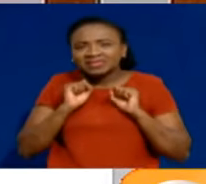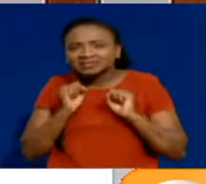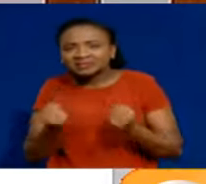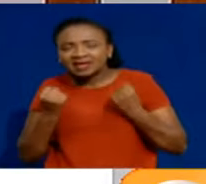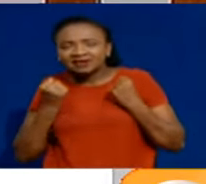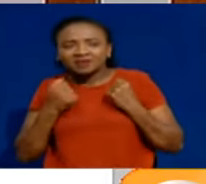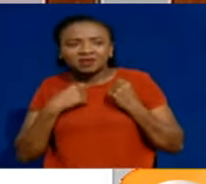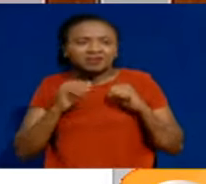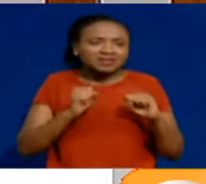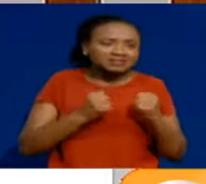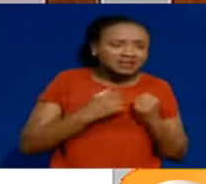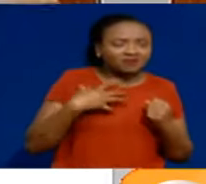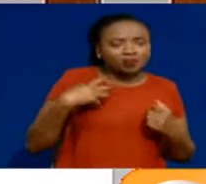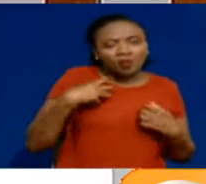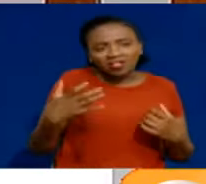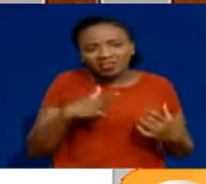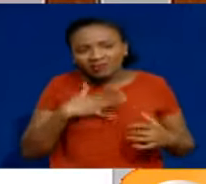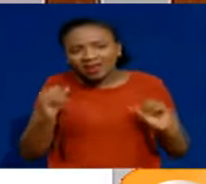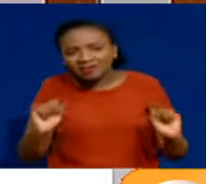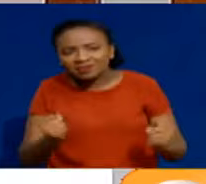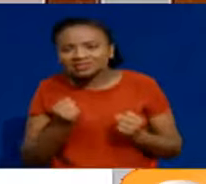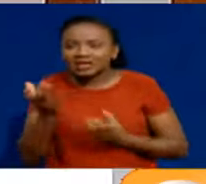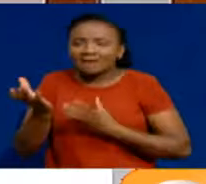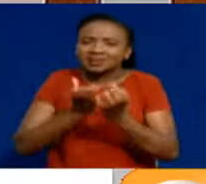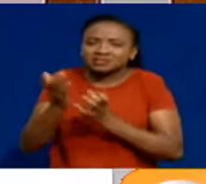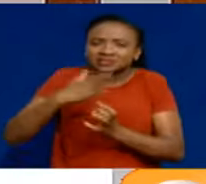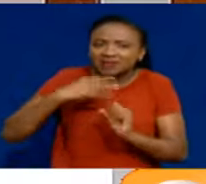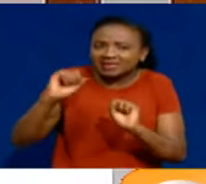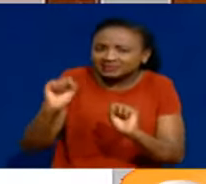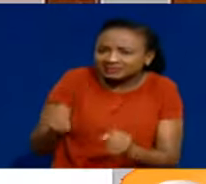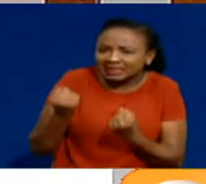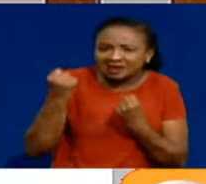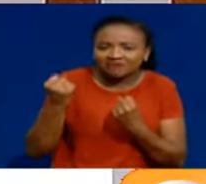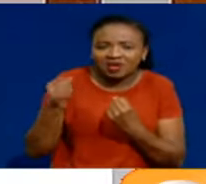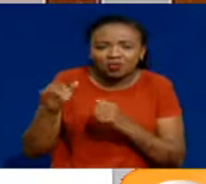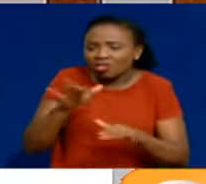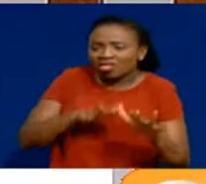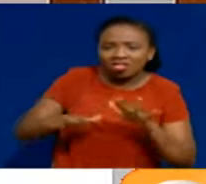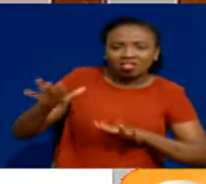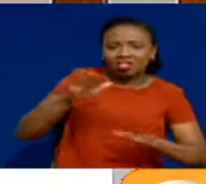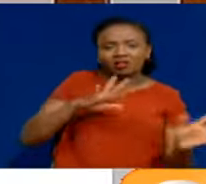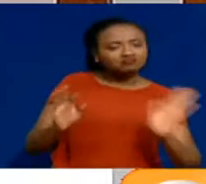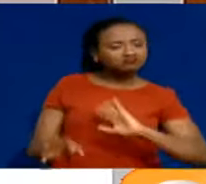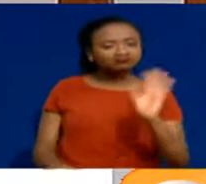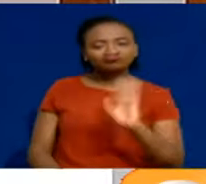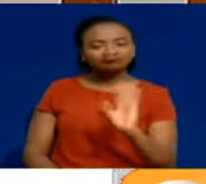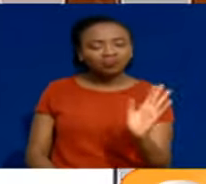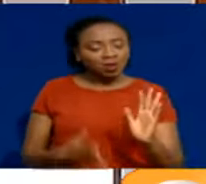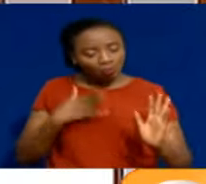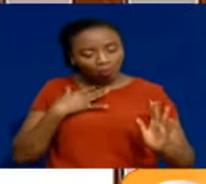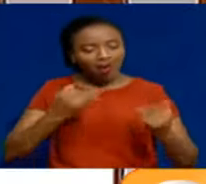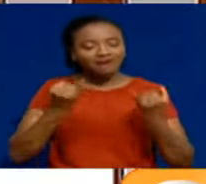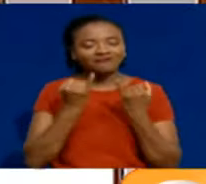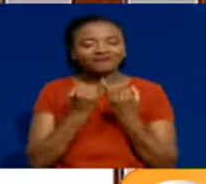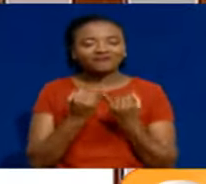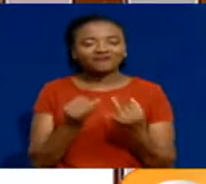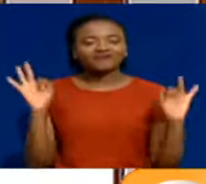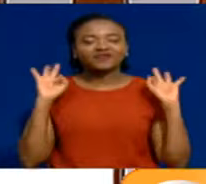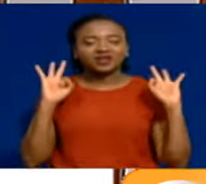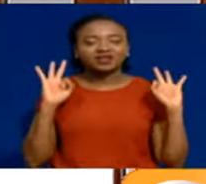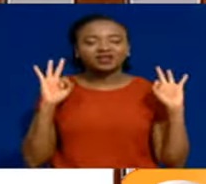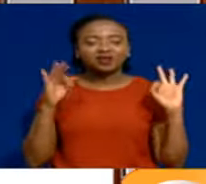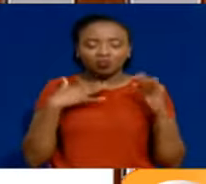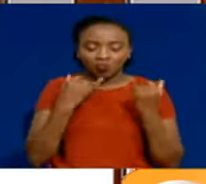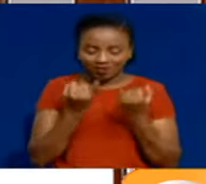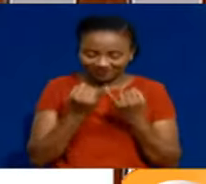People would like to do their businesses freely, without hindrance, without cohesion, without push